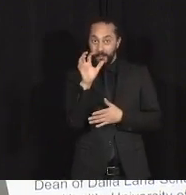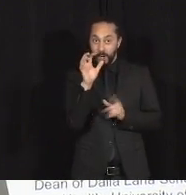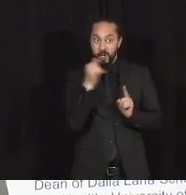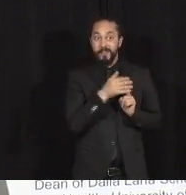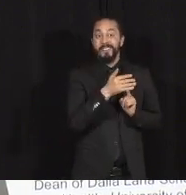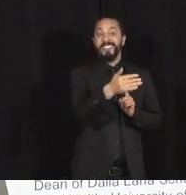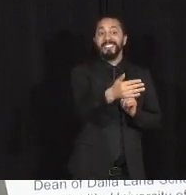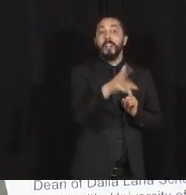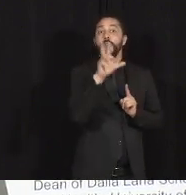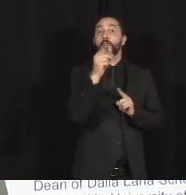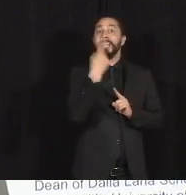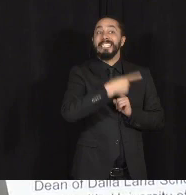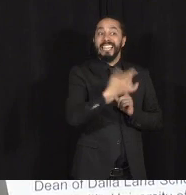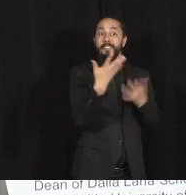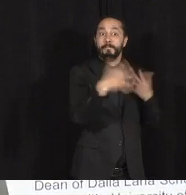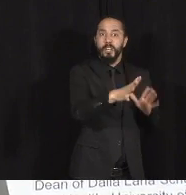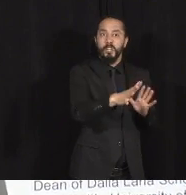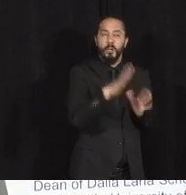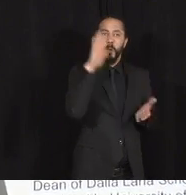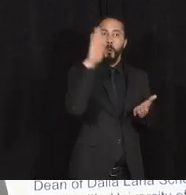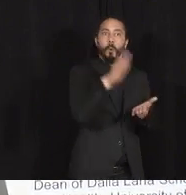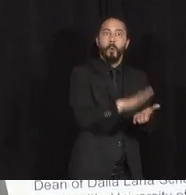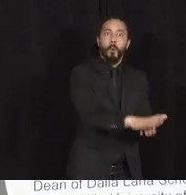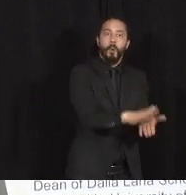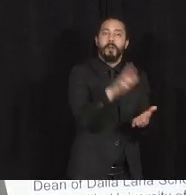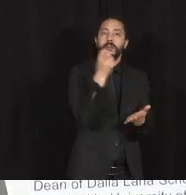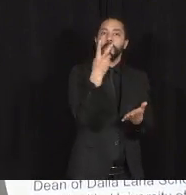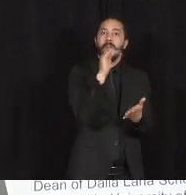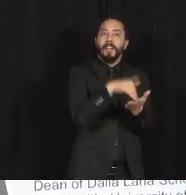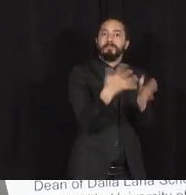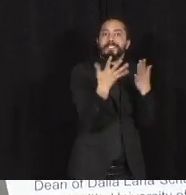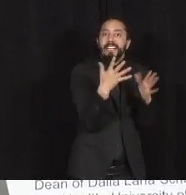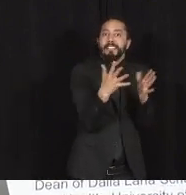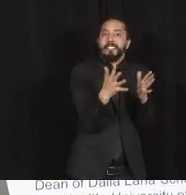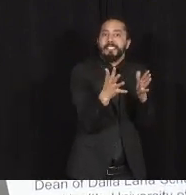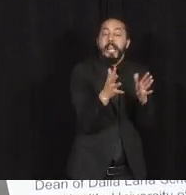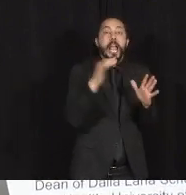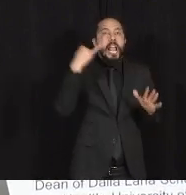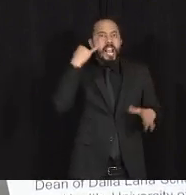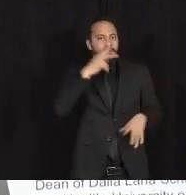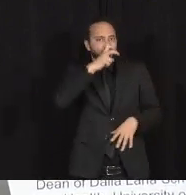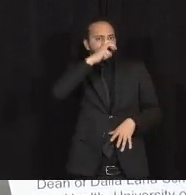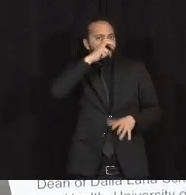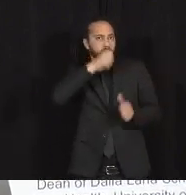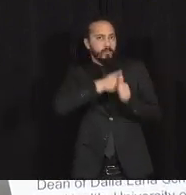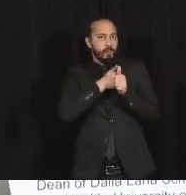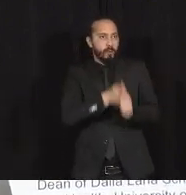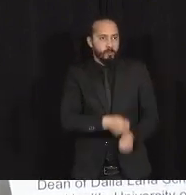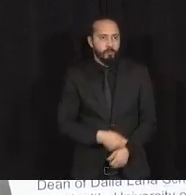If you go on to slide 12, you'll see a similar presentation of deaths here.